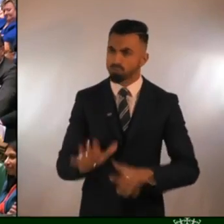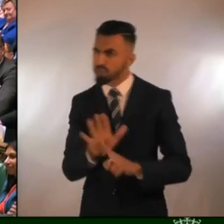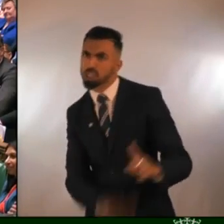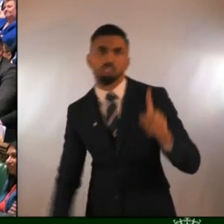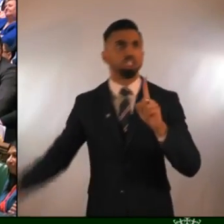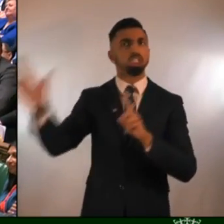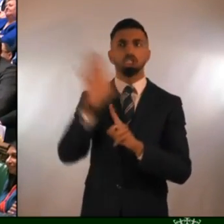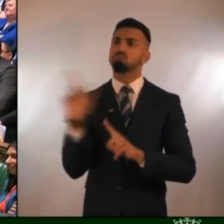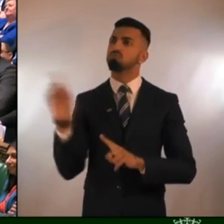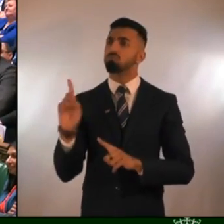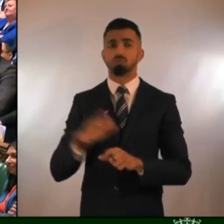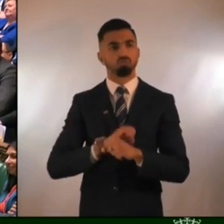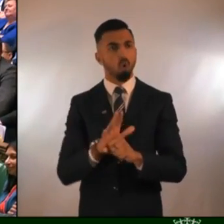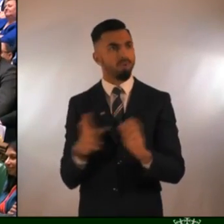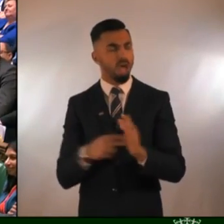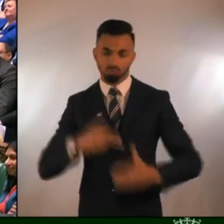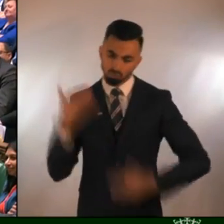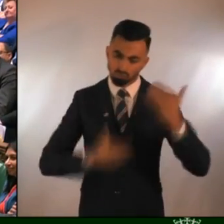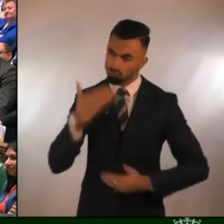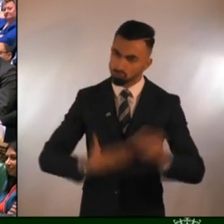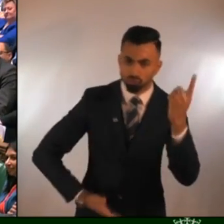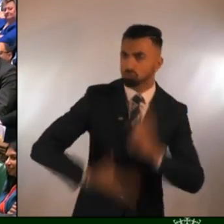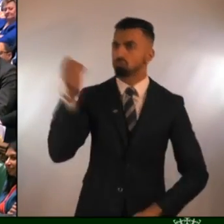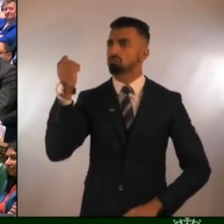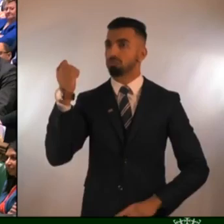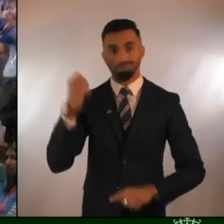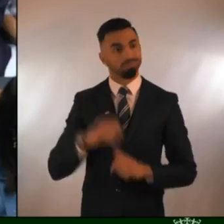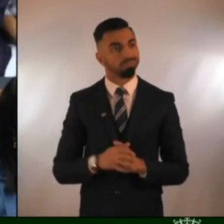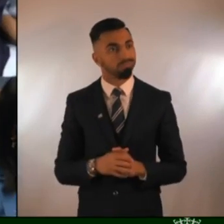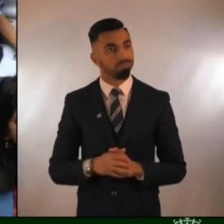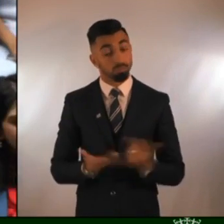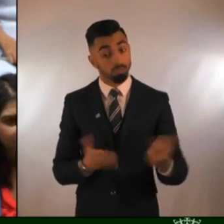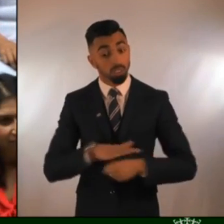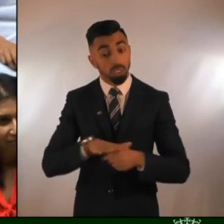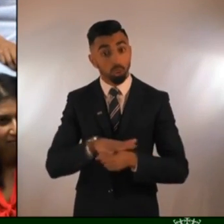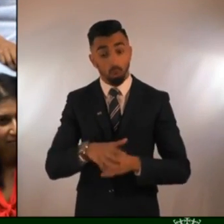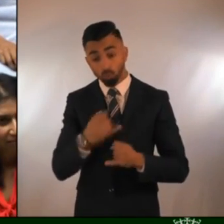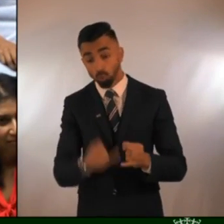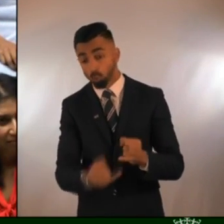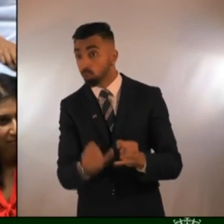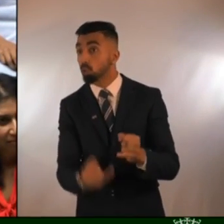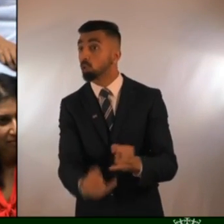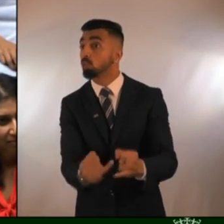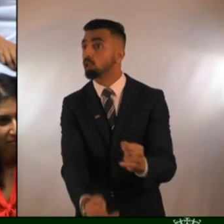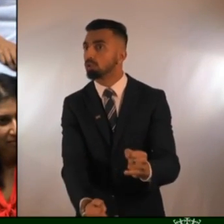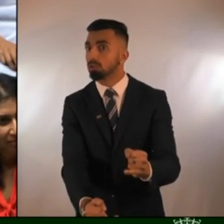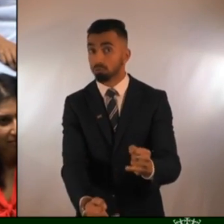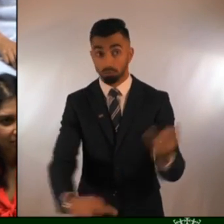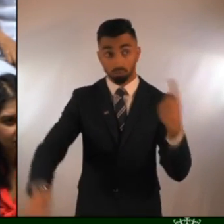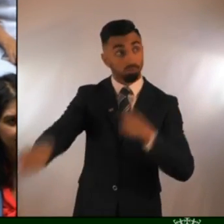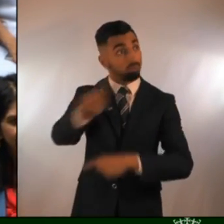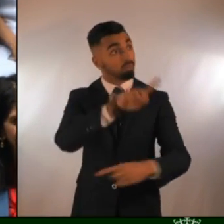And of course, if further action is needed as the situation evolves, I hope the whole House knows I will